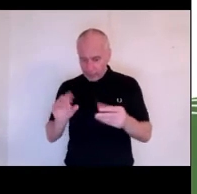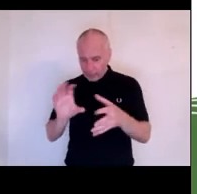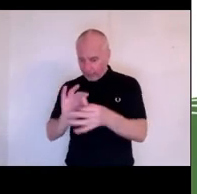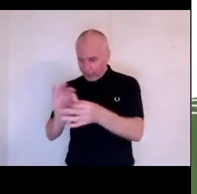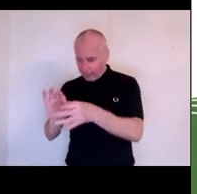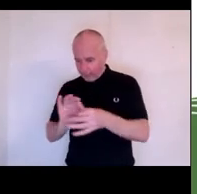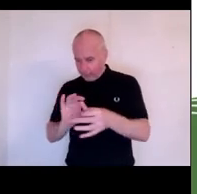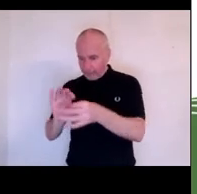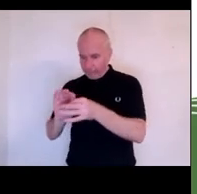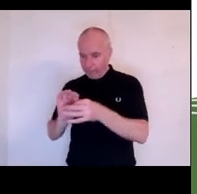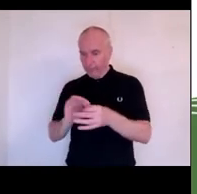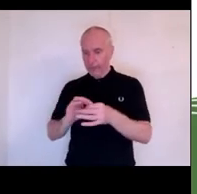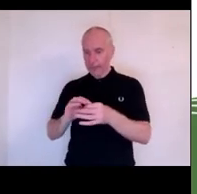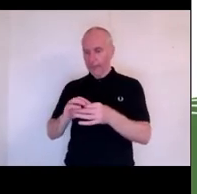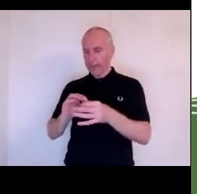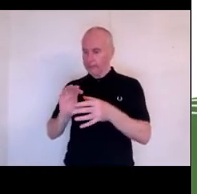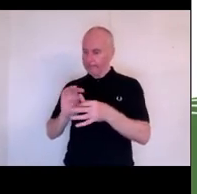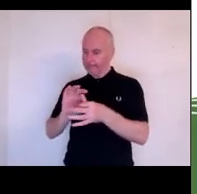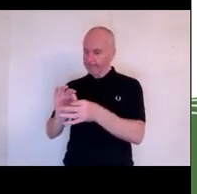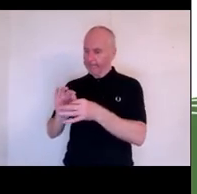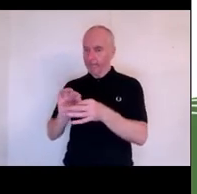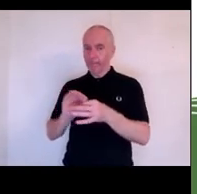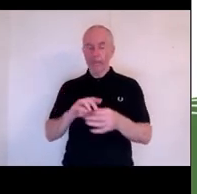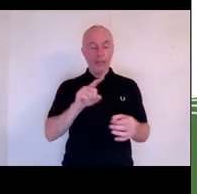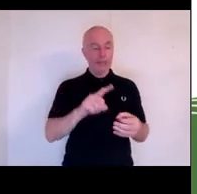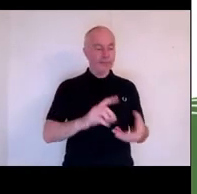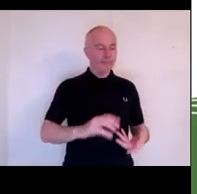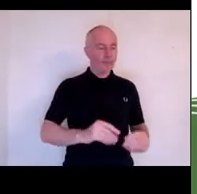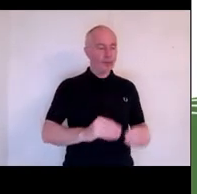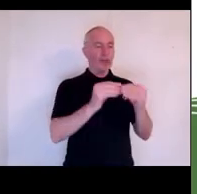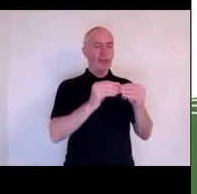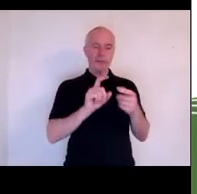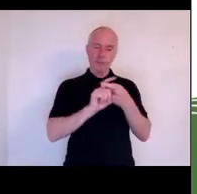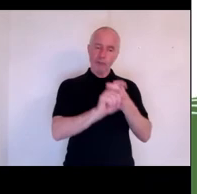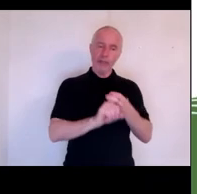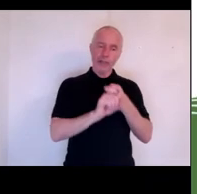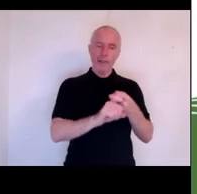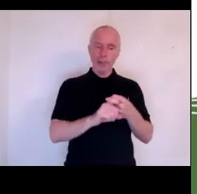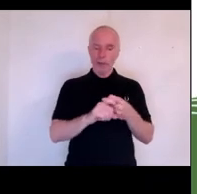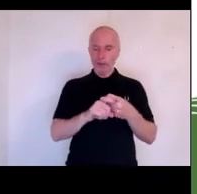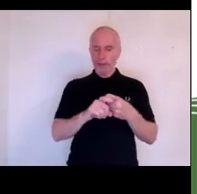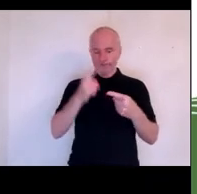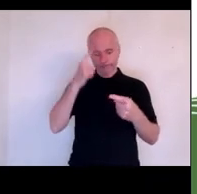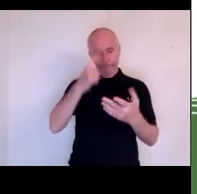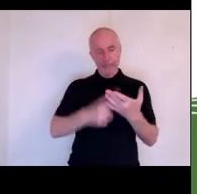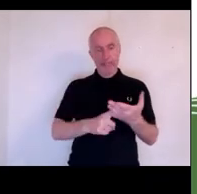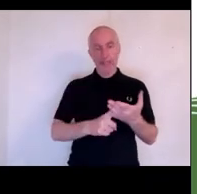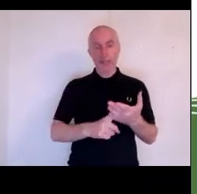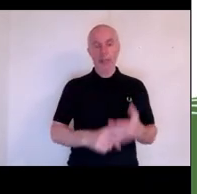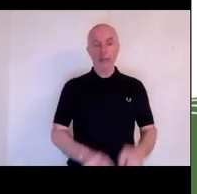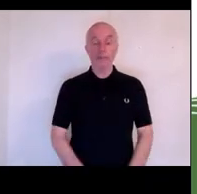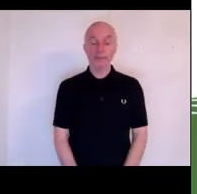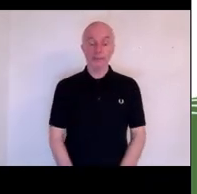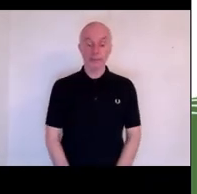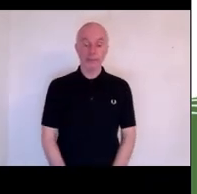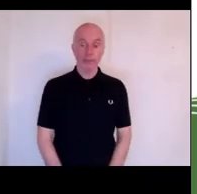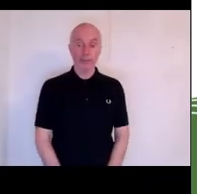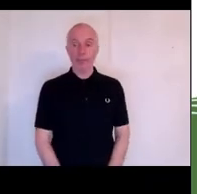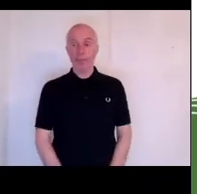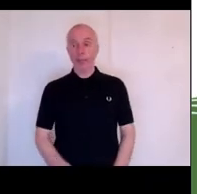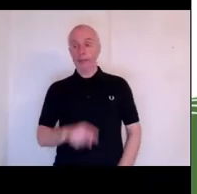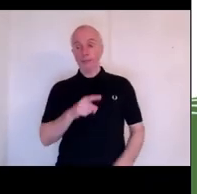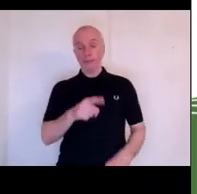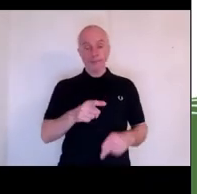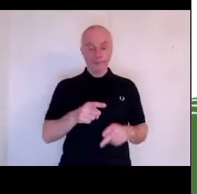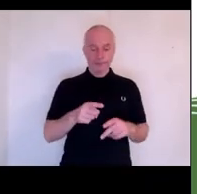each other to be able to make a reliable evaluation. That evaluation process takes